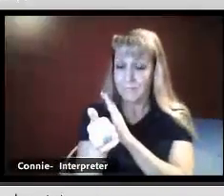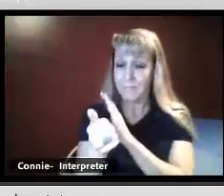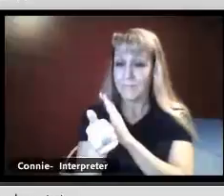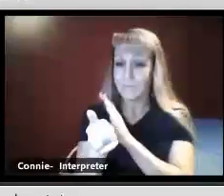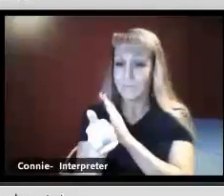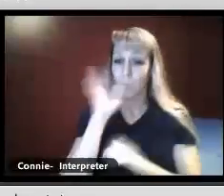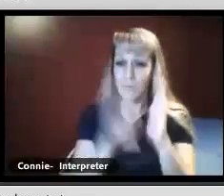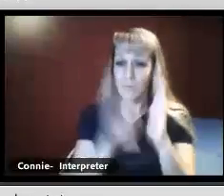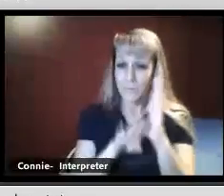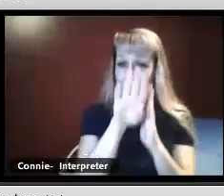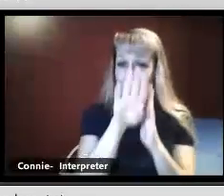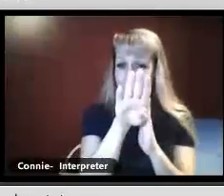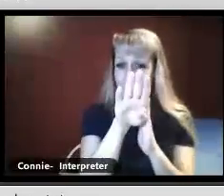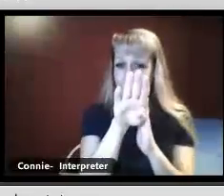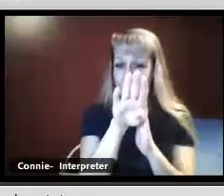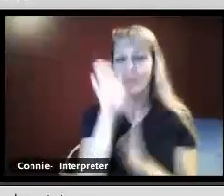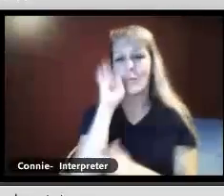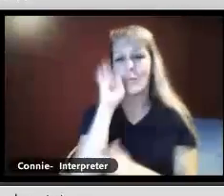develop will be with you forever.